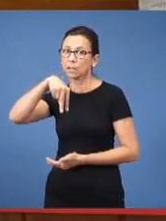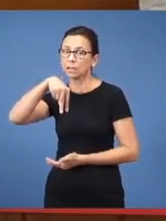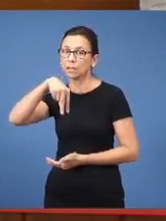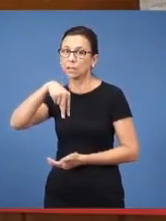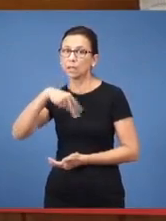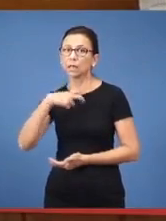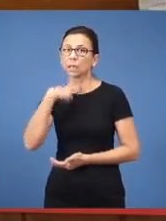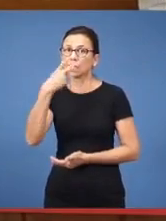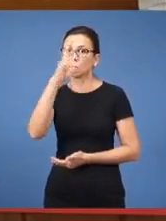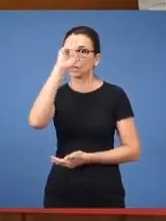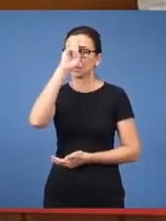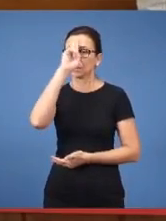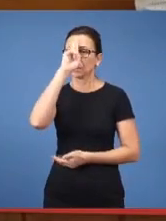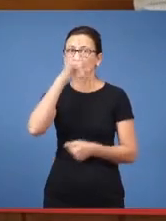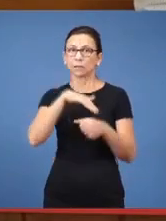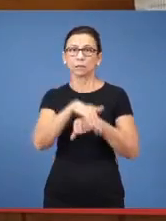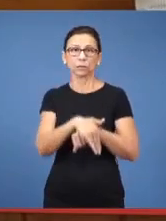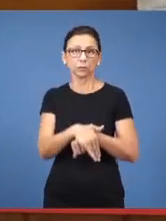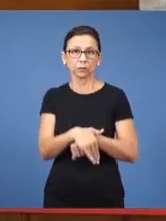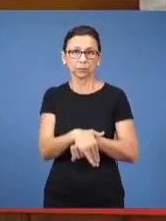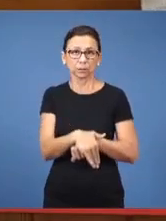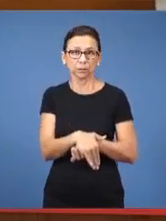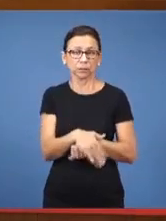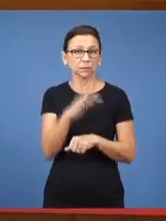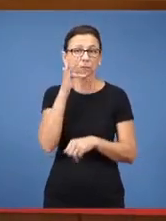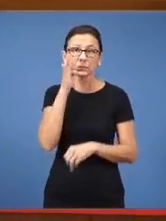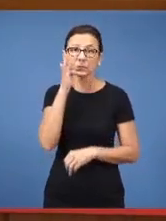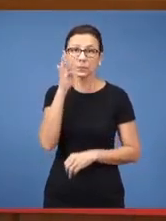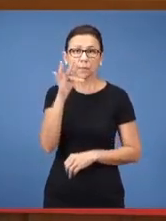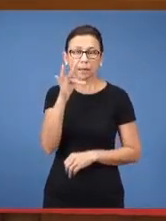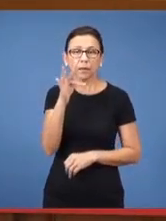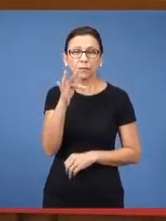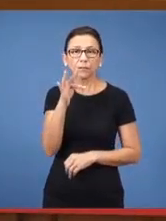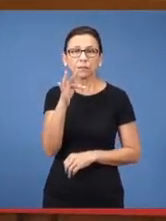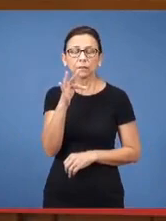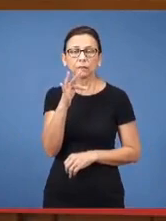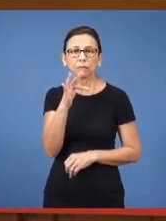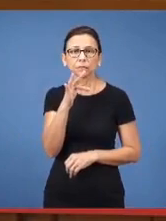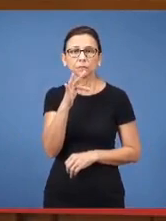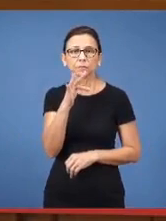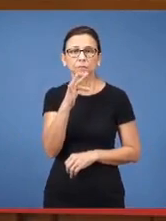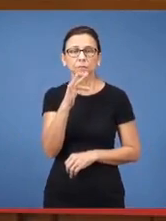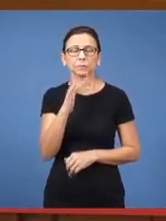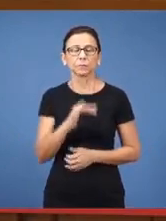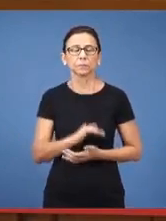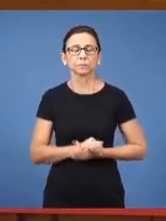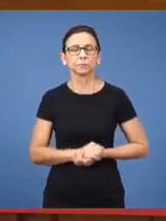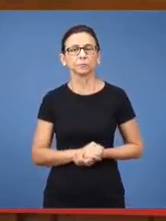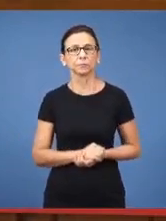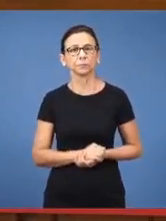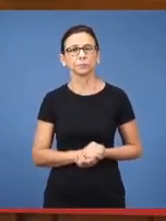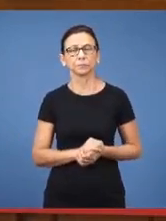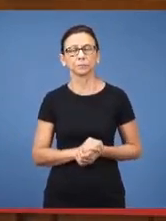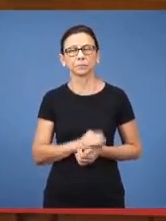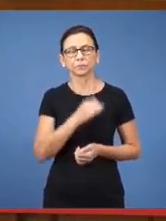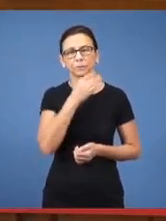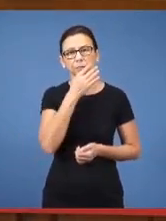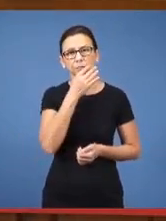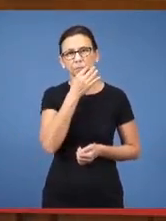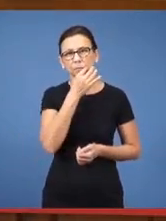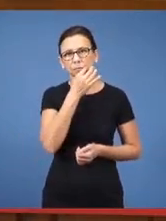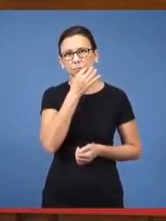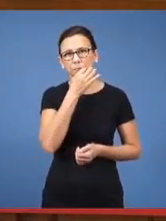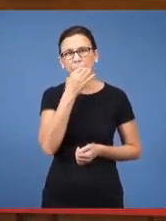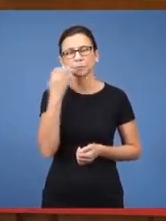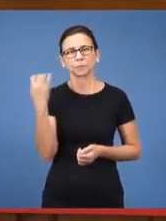It's the cry of the midnight. So there are no mistakes. This soon is well characterized. So now let's go